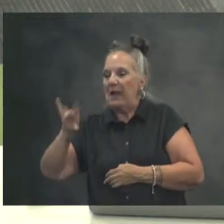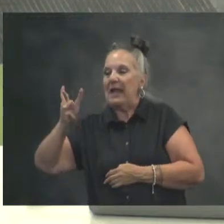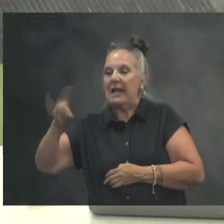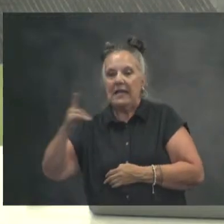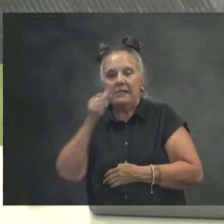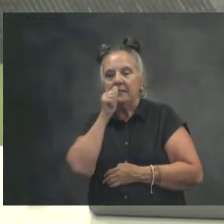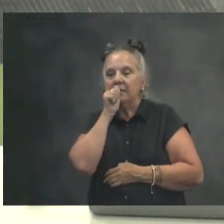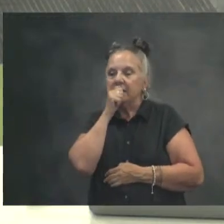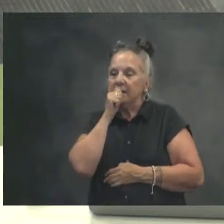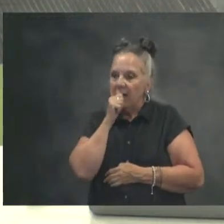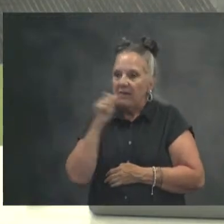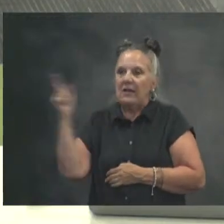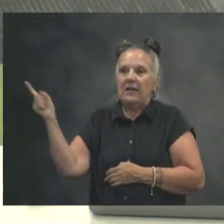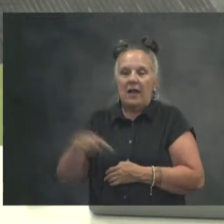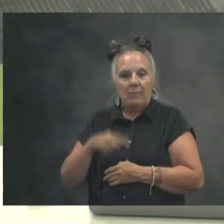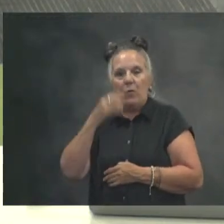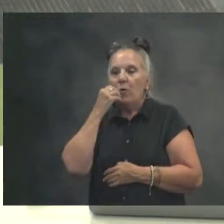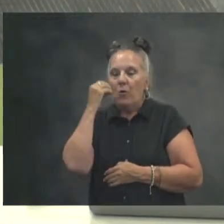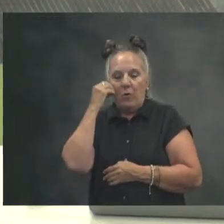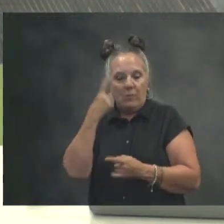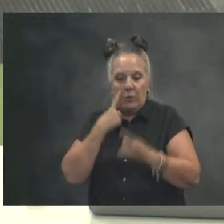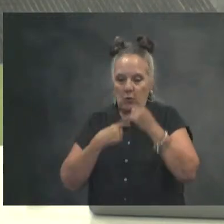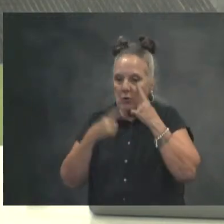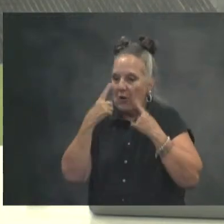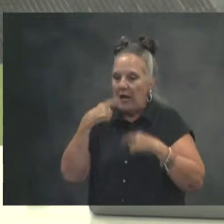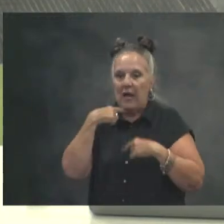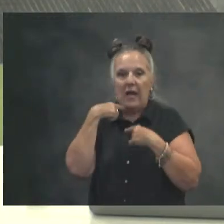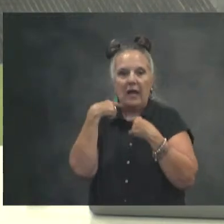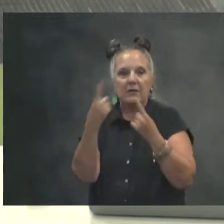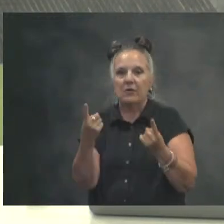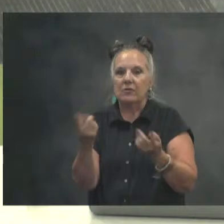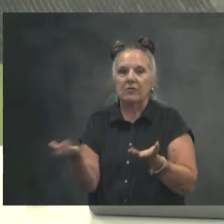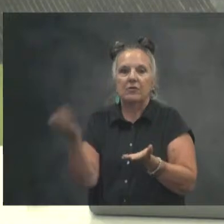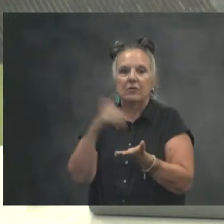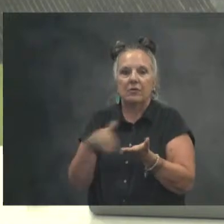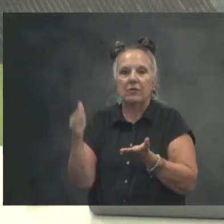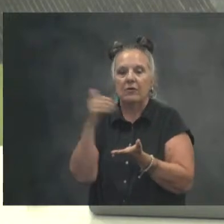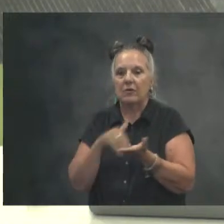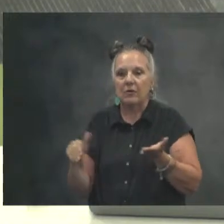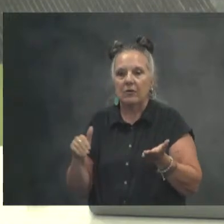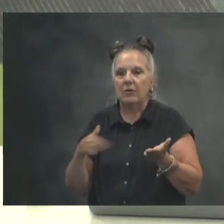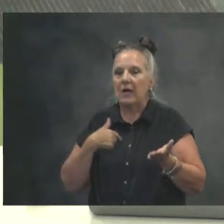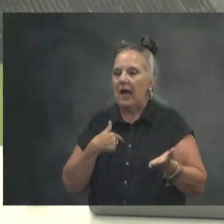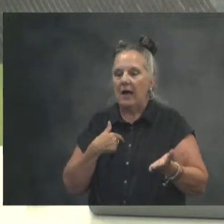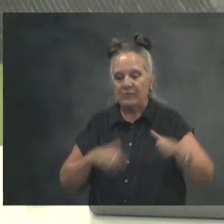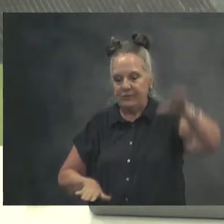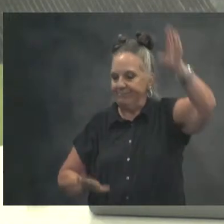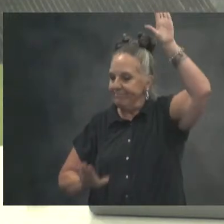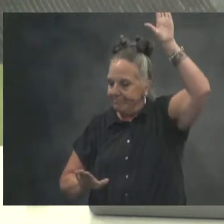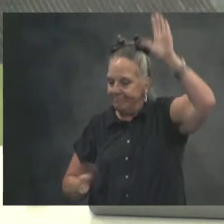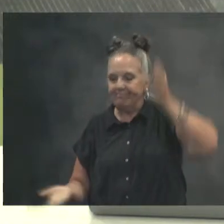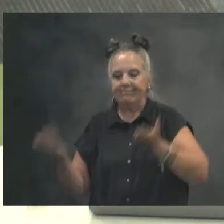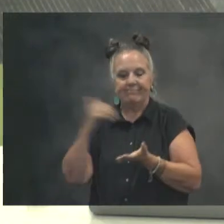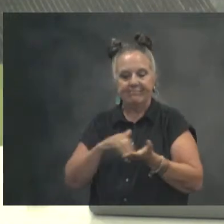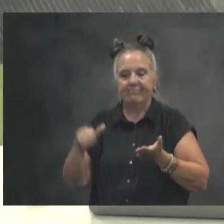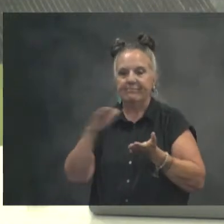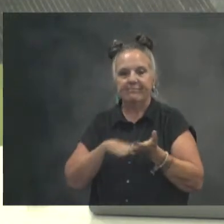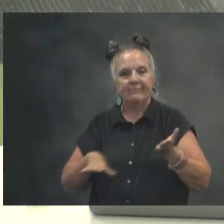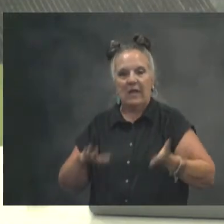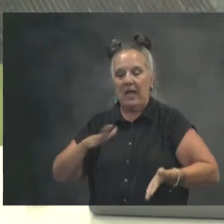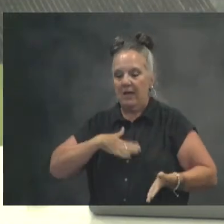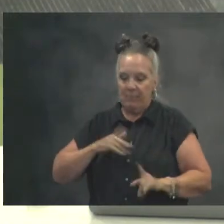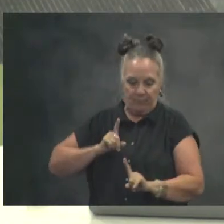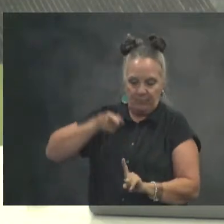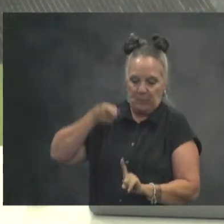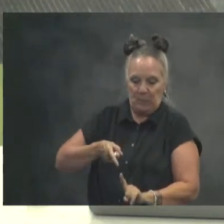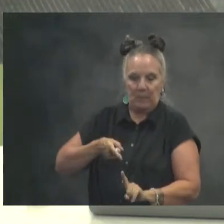suffered the whole time, came home crying. I already told you all this stuff, so I'm just duplicitous testimony here at this point. The bottom line is